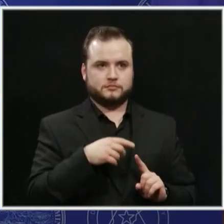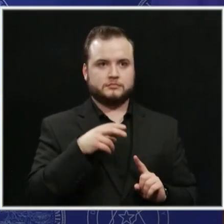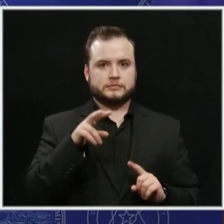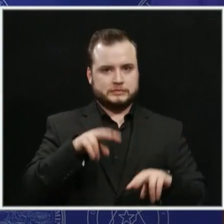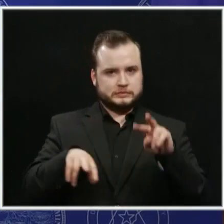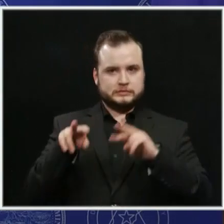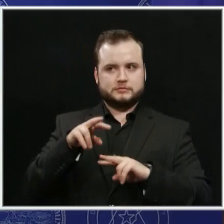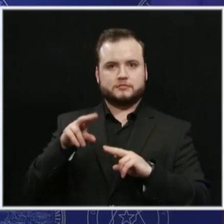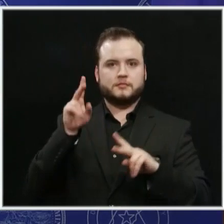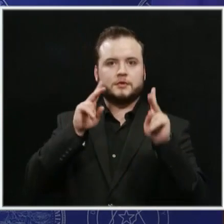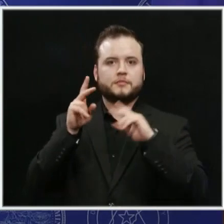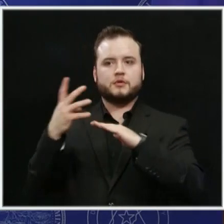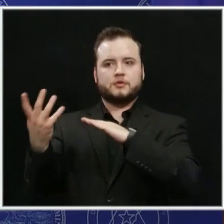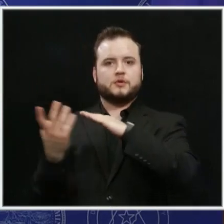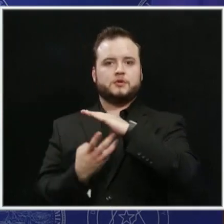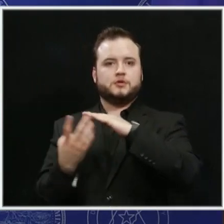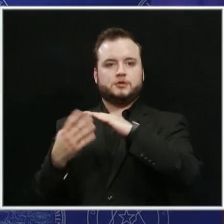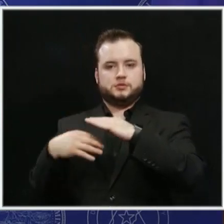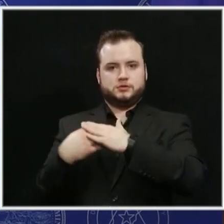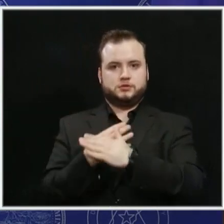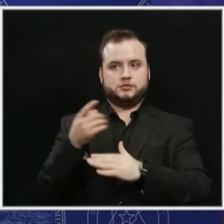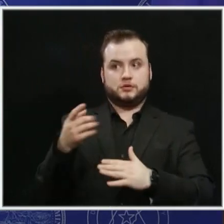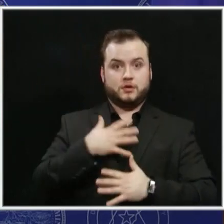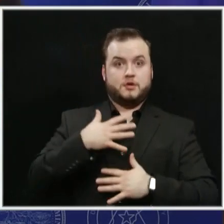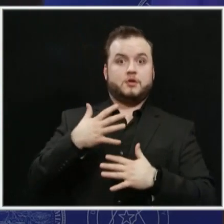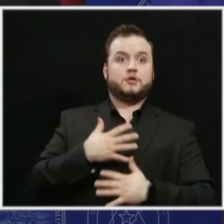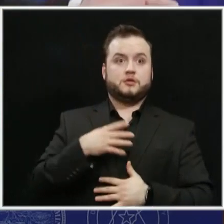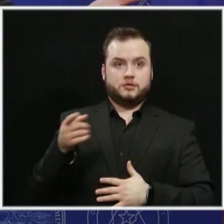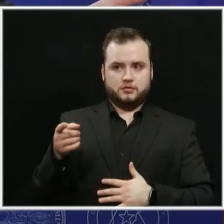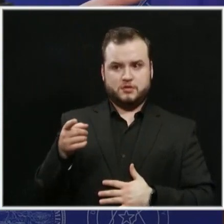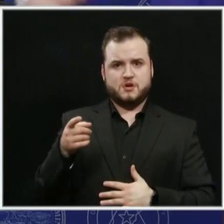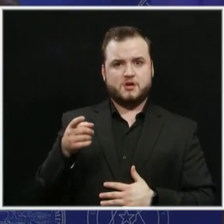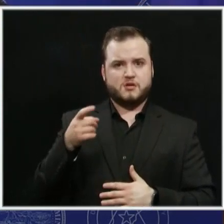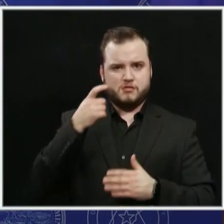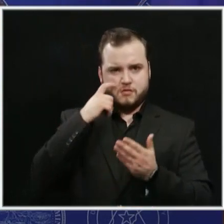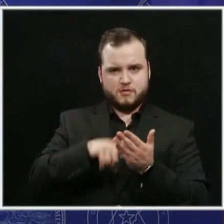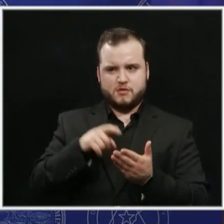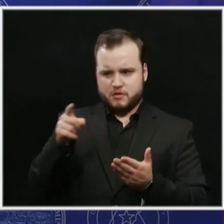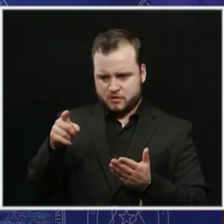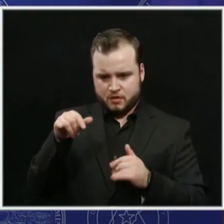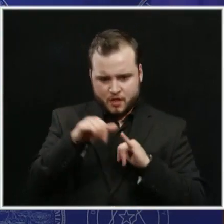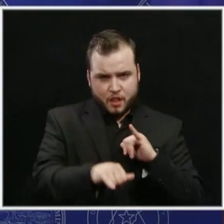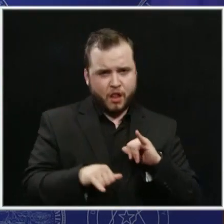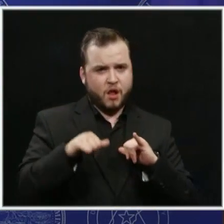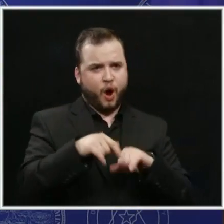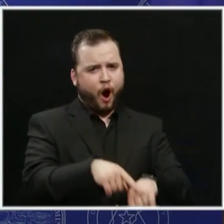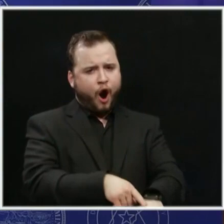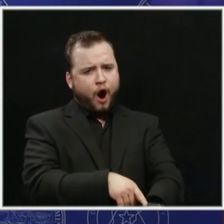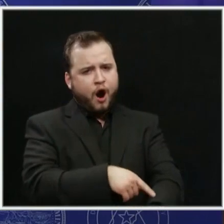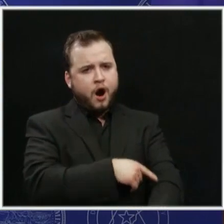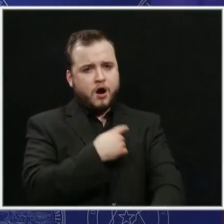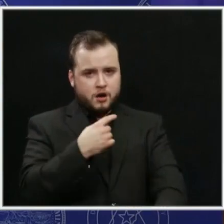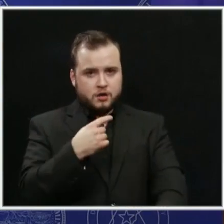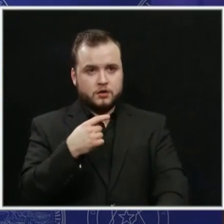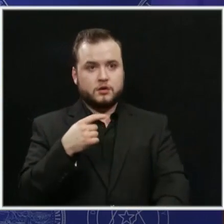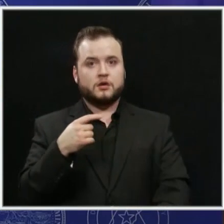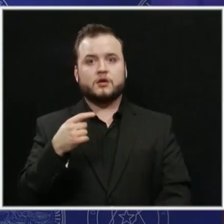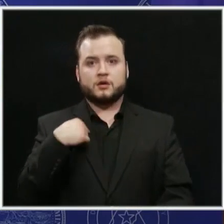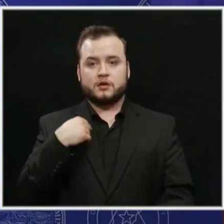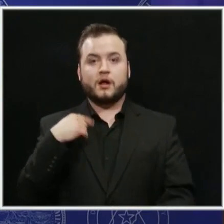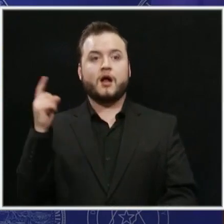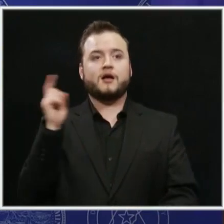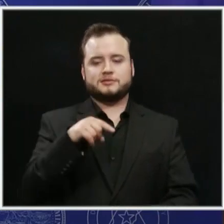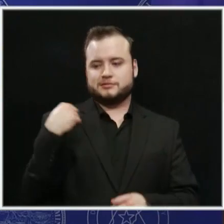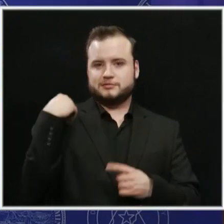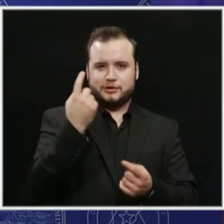stay on these ventilators for so long. I mean, I worked 3-4 weeks ago, and I came back this last weekend, and the same people were there. That's how